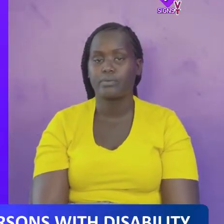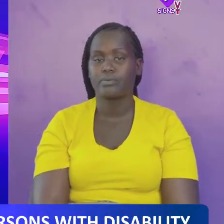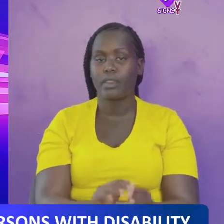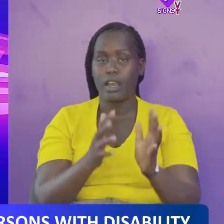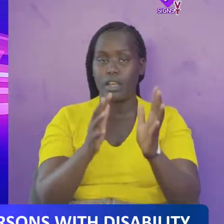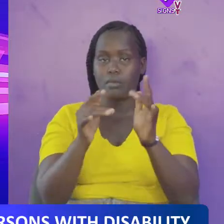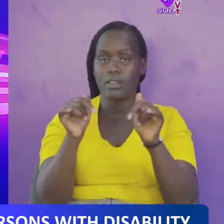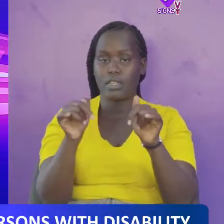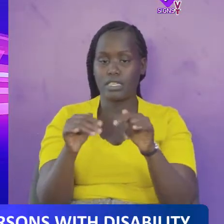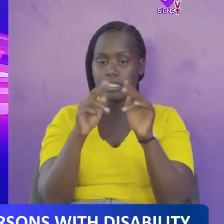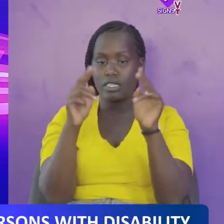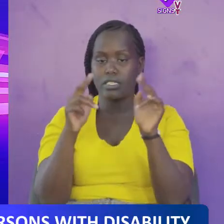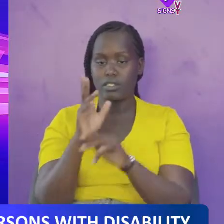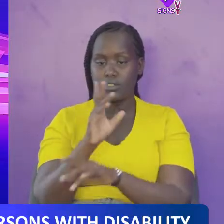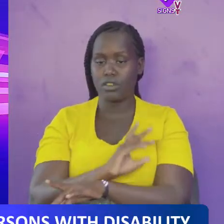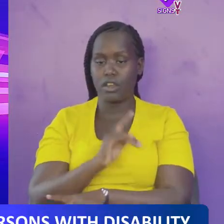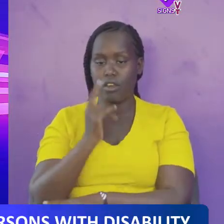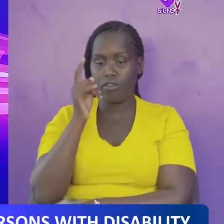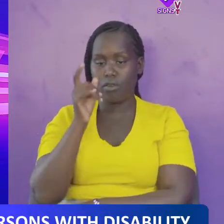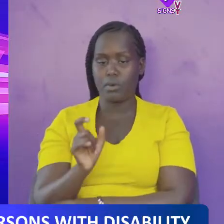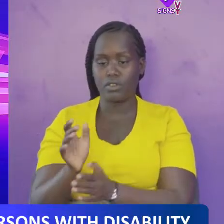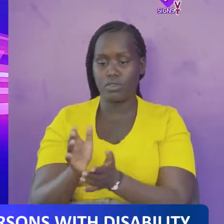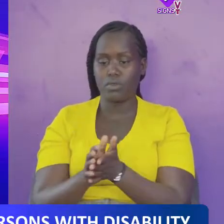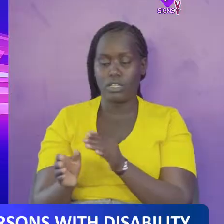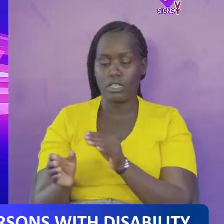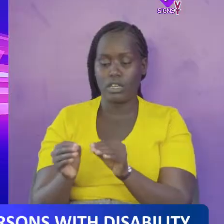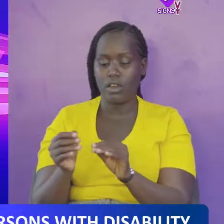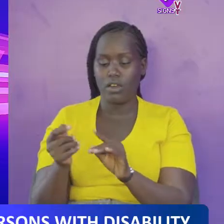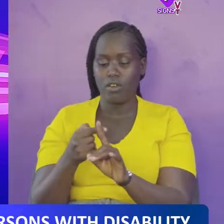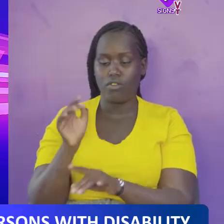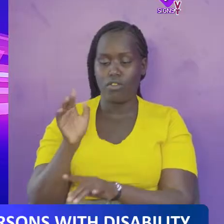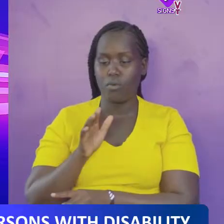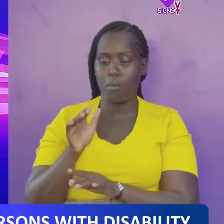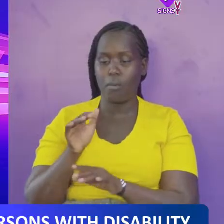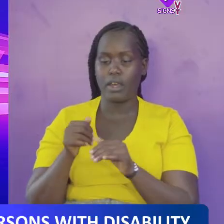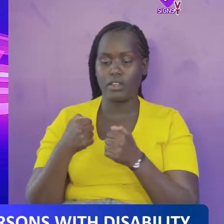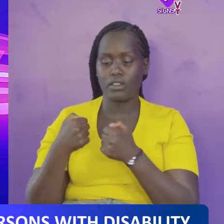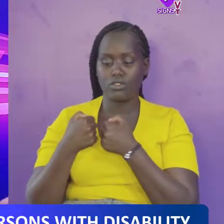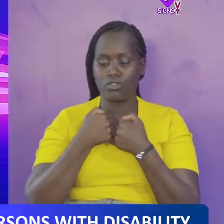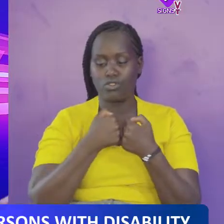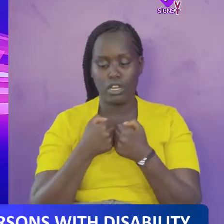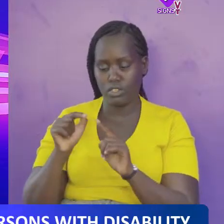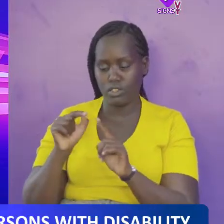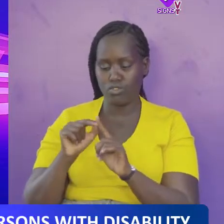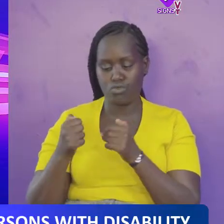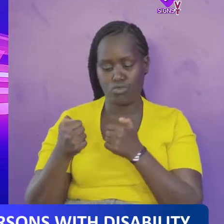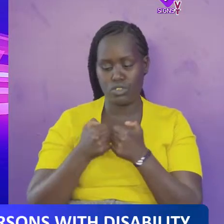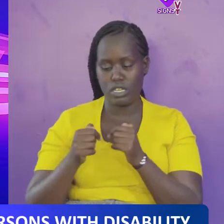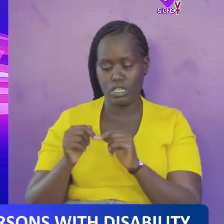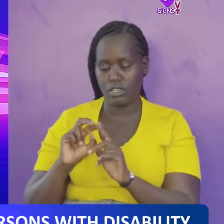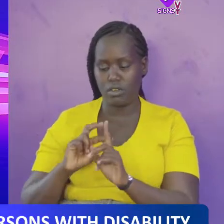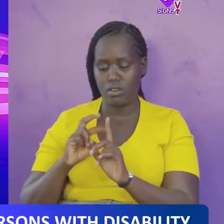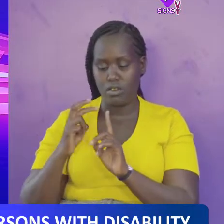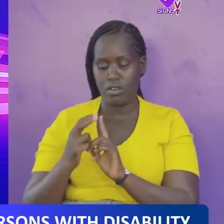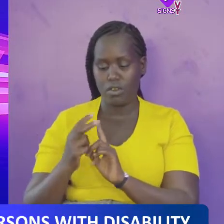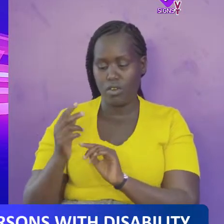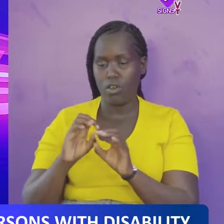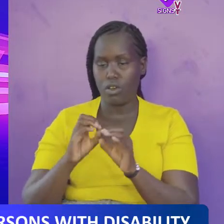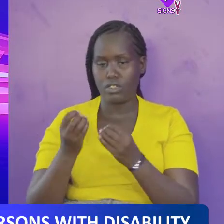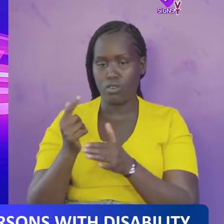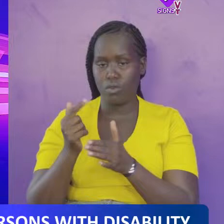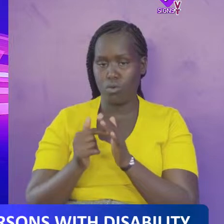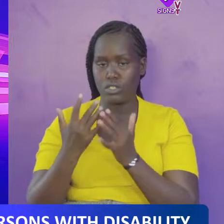International Day of Persons with Disabilities, from the Women Challenge to Challenge Perspective organization, what is one thing that